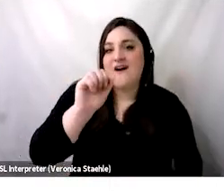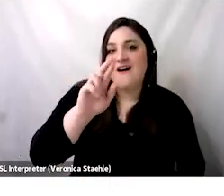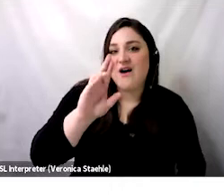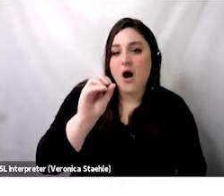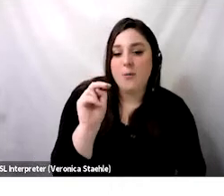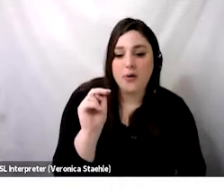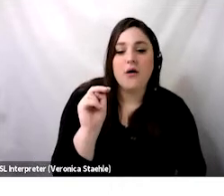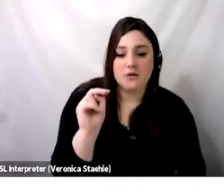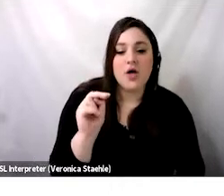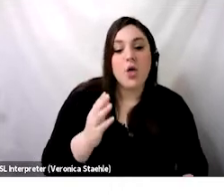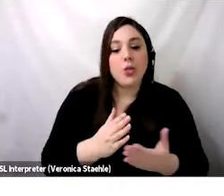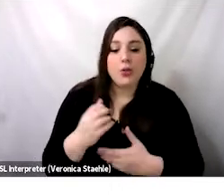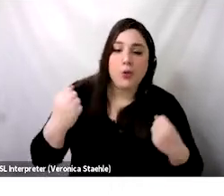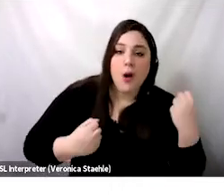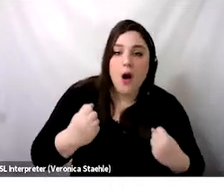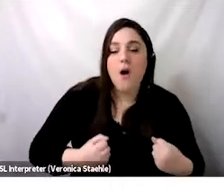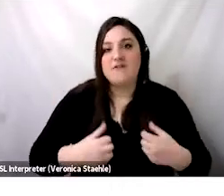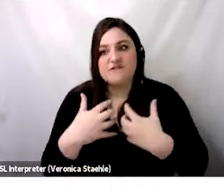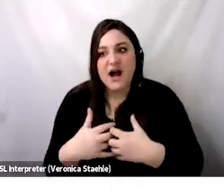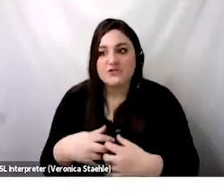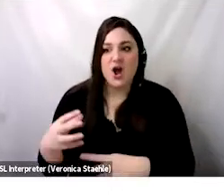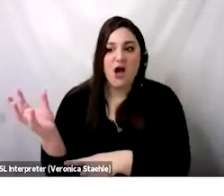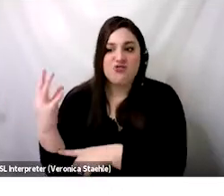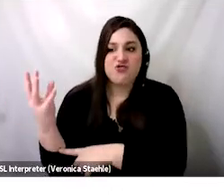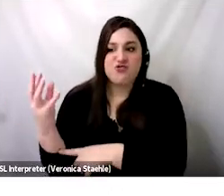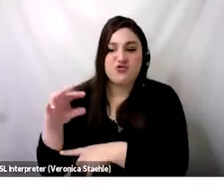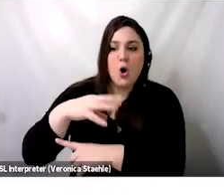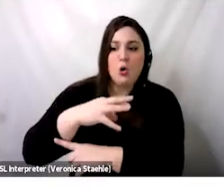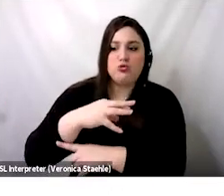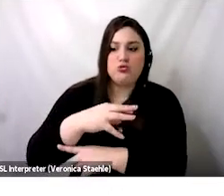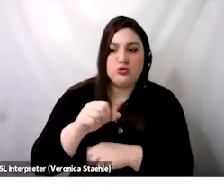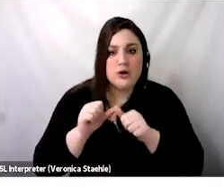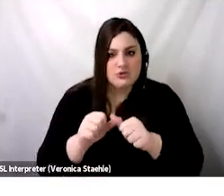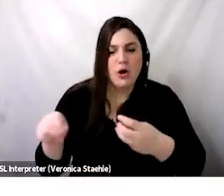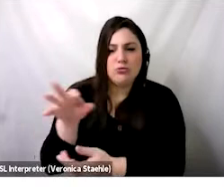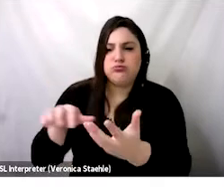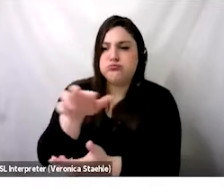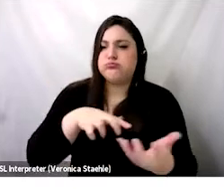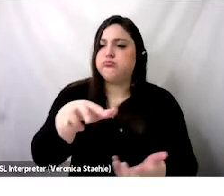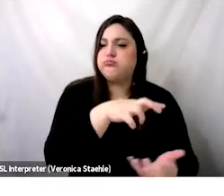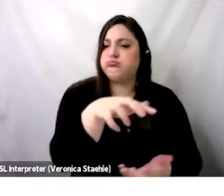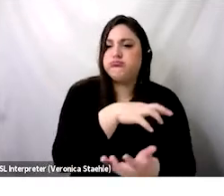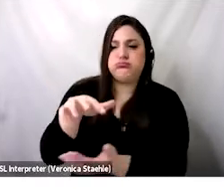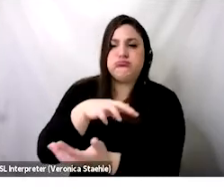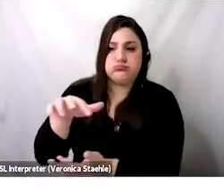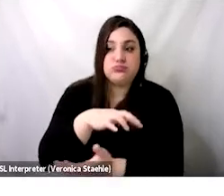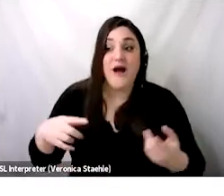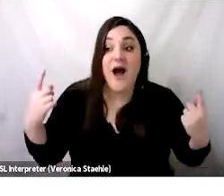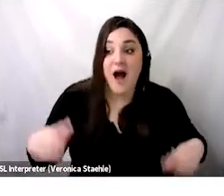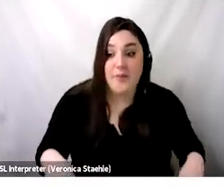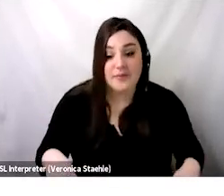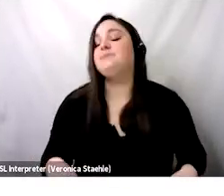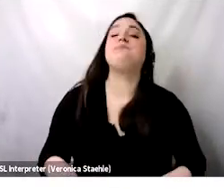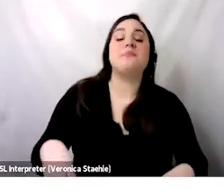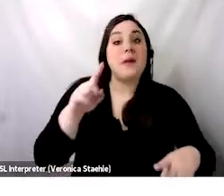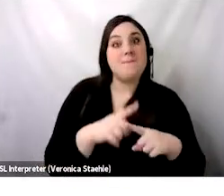real culprit now is not emissions from cars, but the amount of carbon